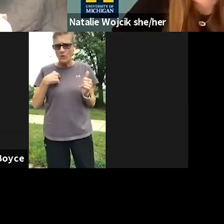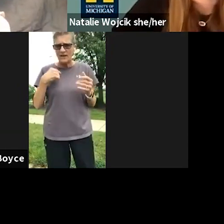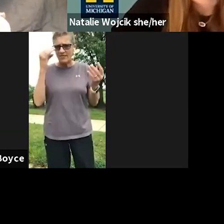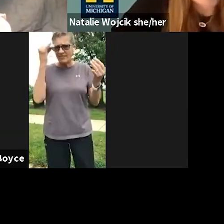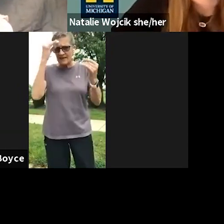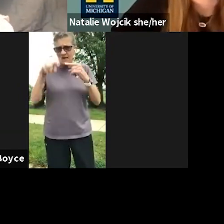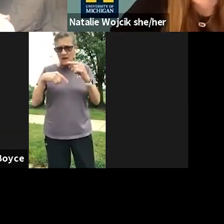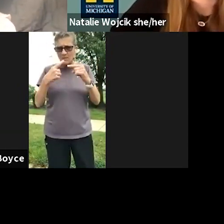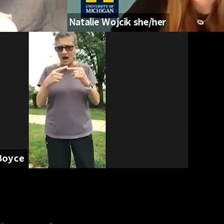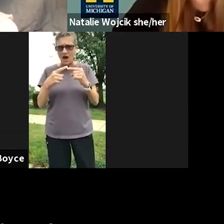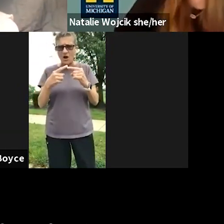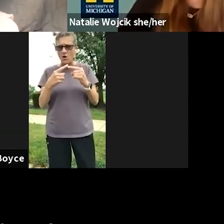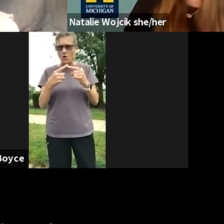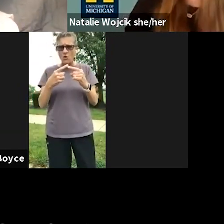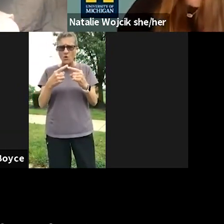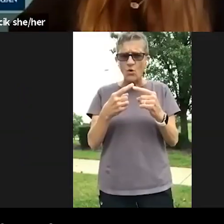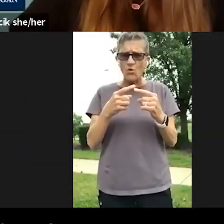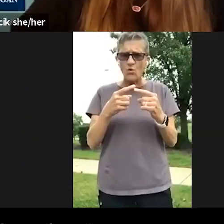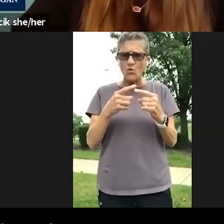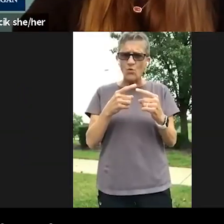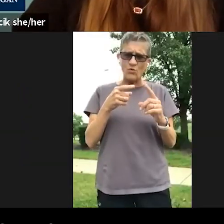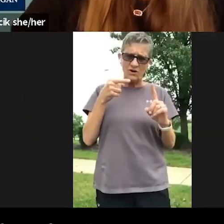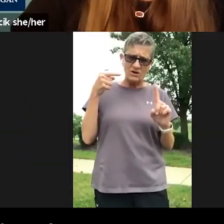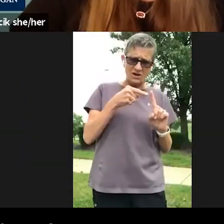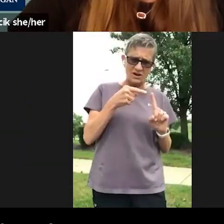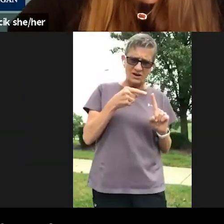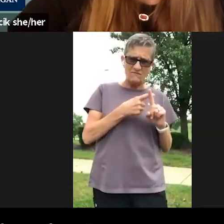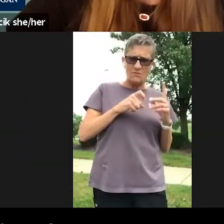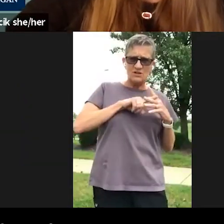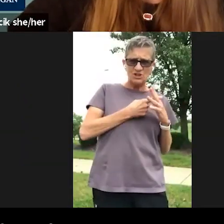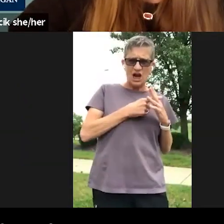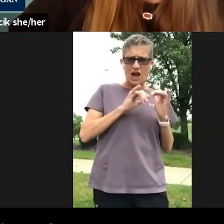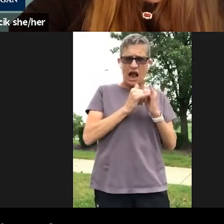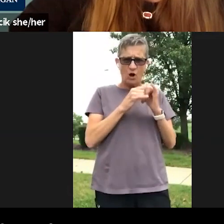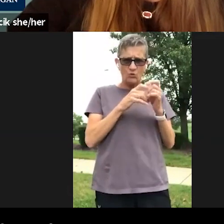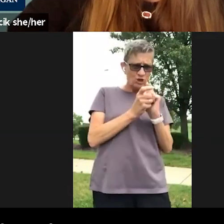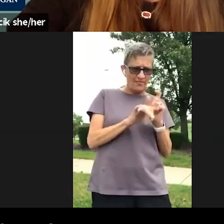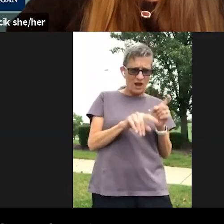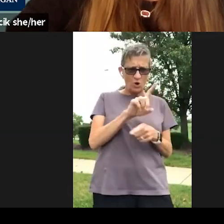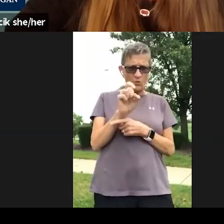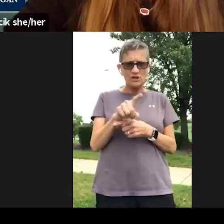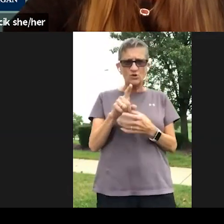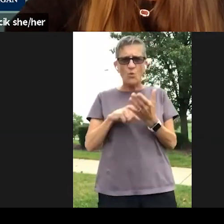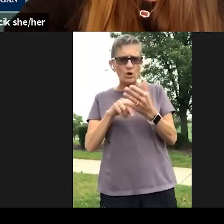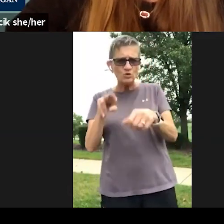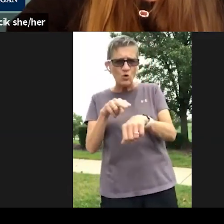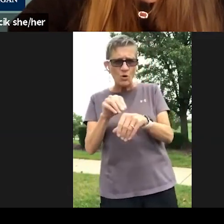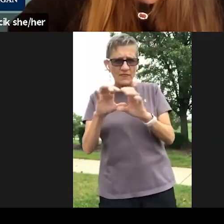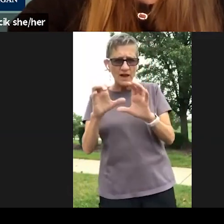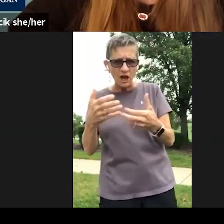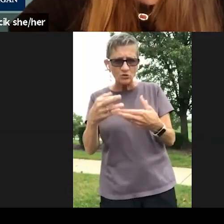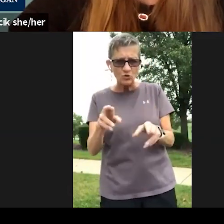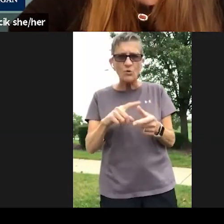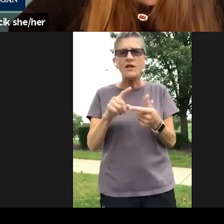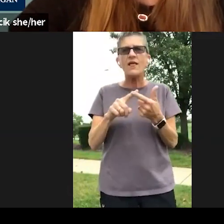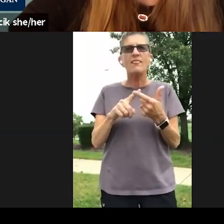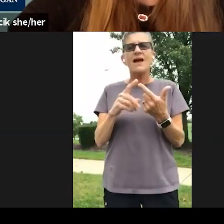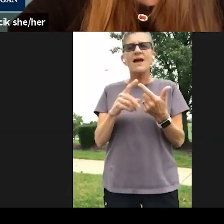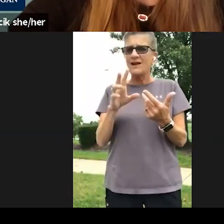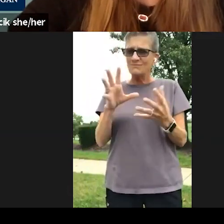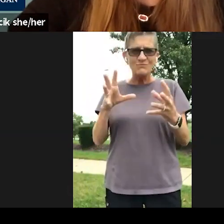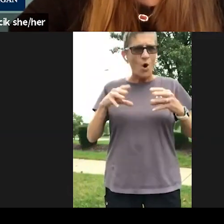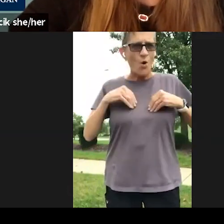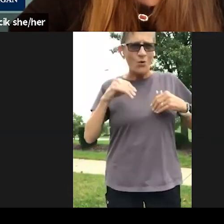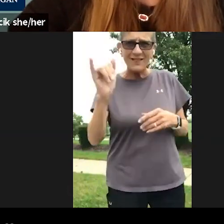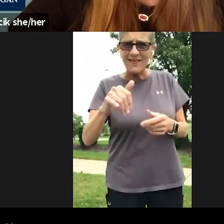from the start, reframing this question about ableist norms in the classroom and taking ownership, and also thinking